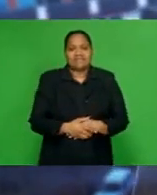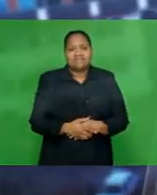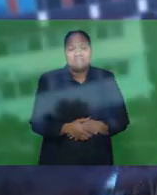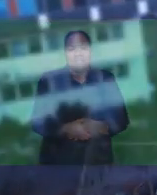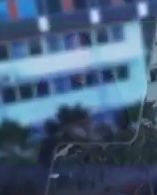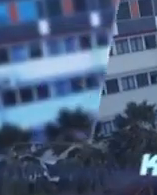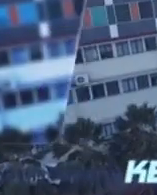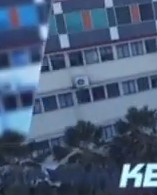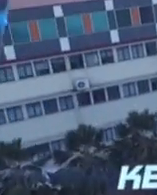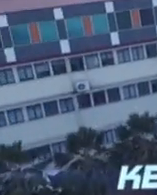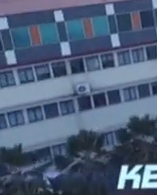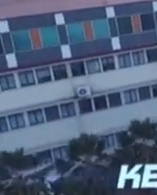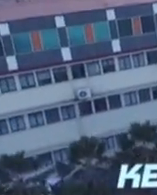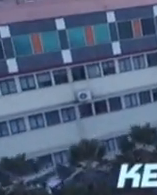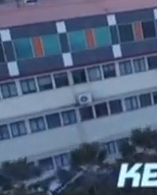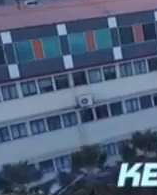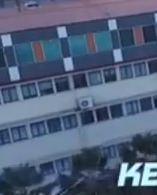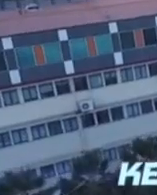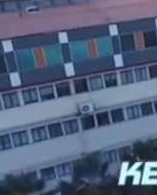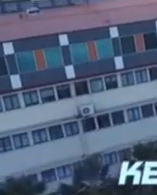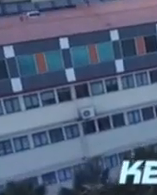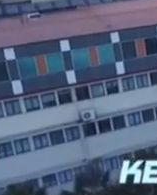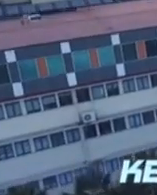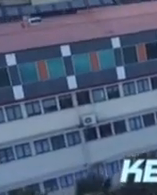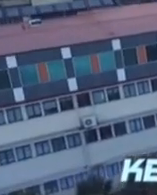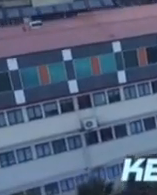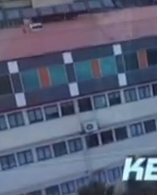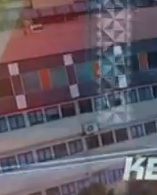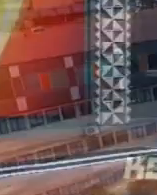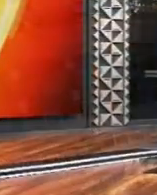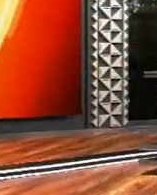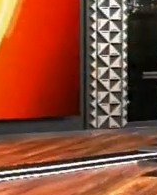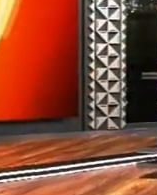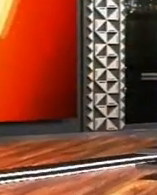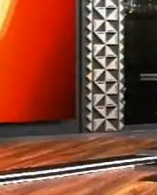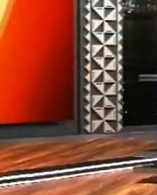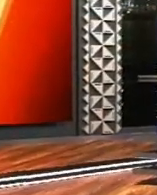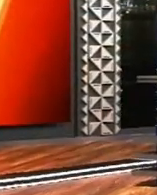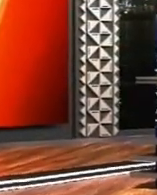From the studios of FBC Suva, Jackie Smith.